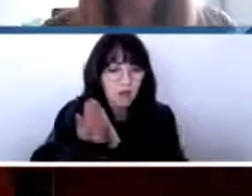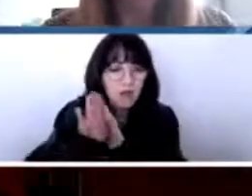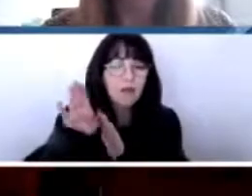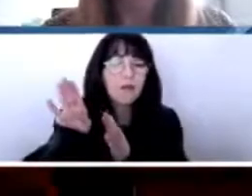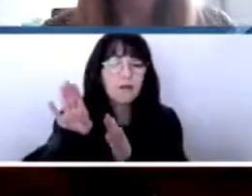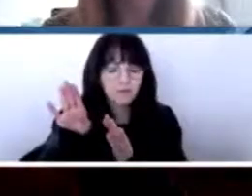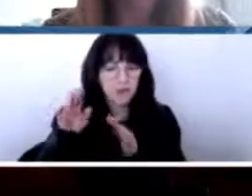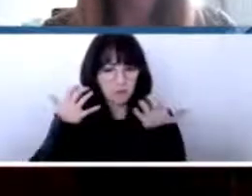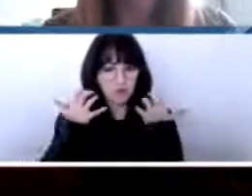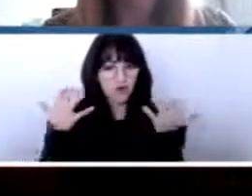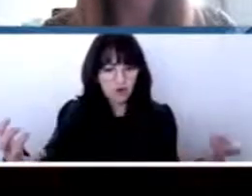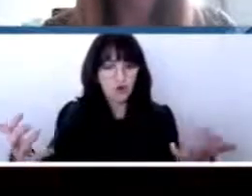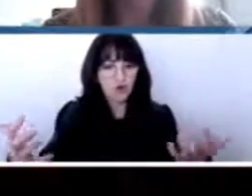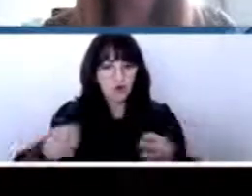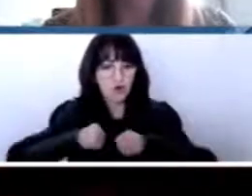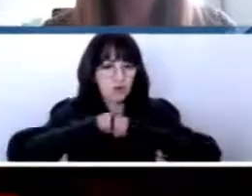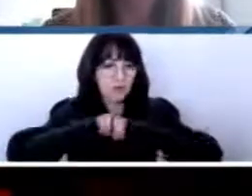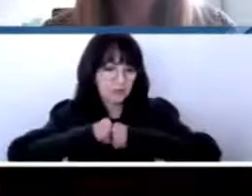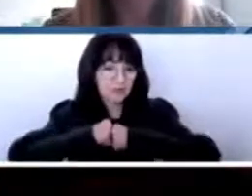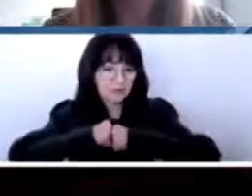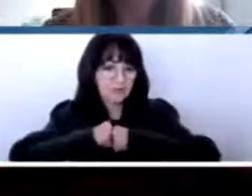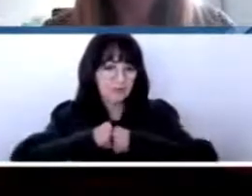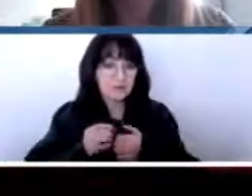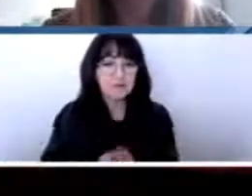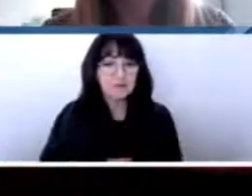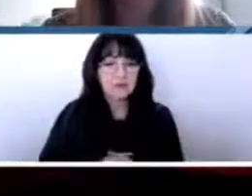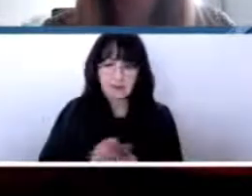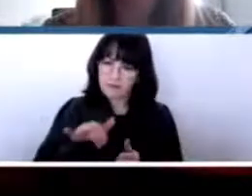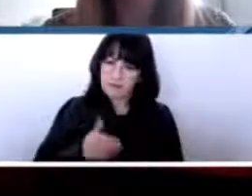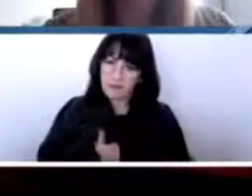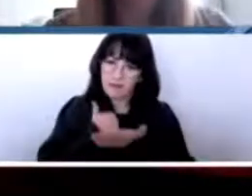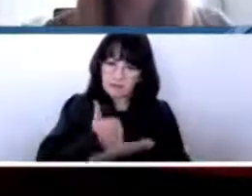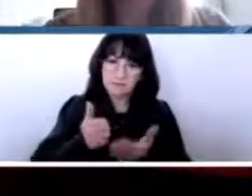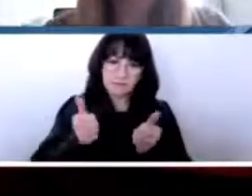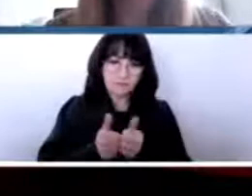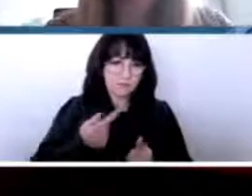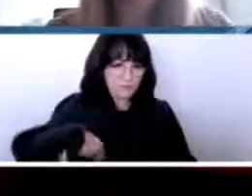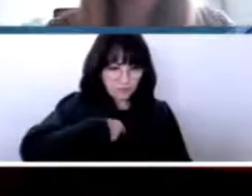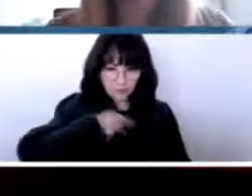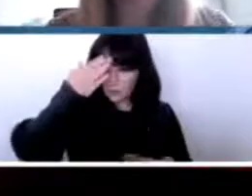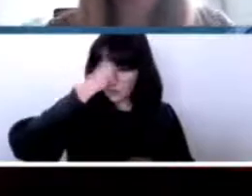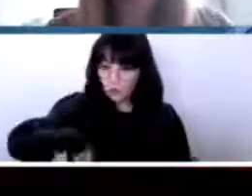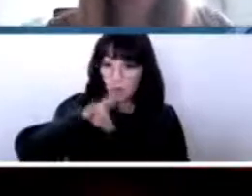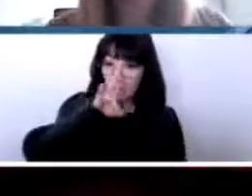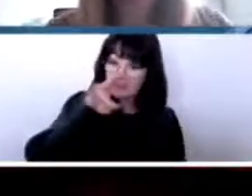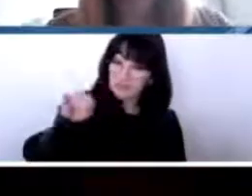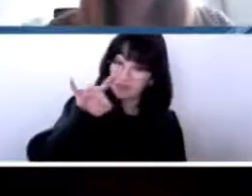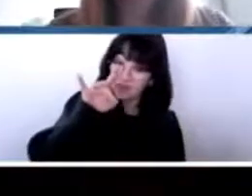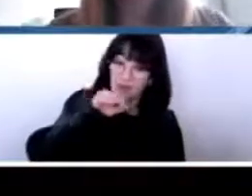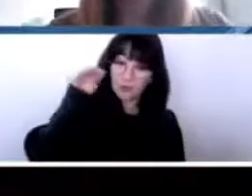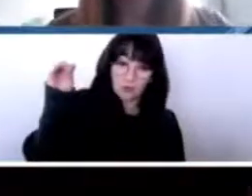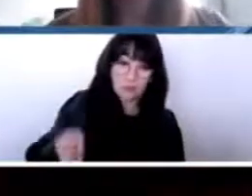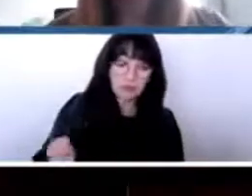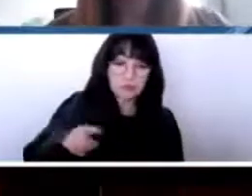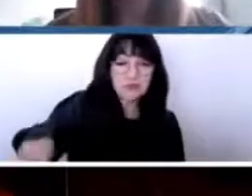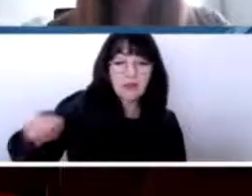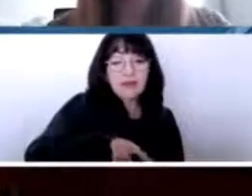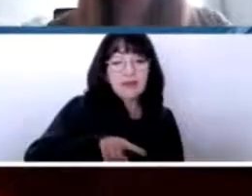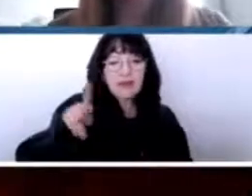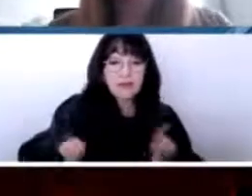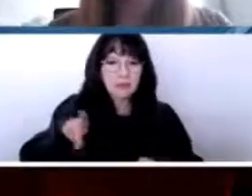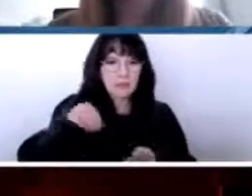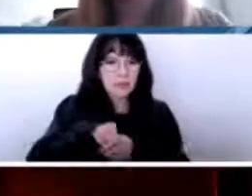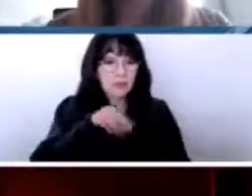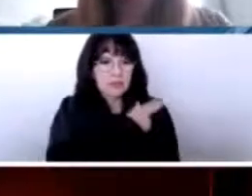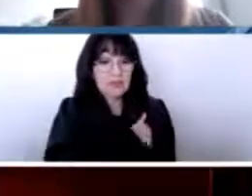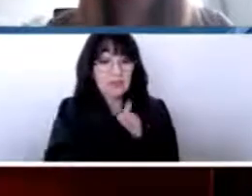in. And people getting vaccinated helps with that as well. We know that 70 to 80% of the people that are hospitalized are